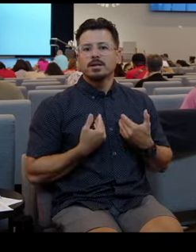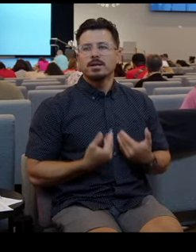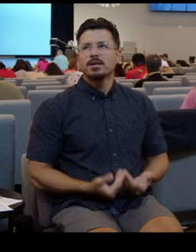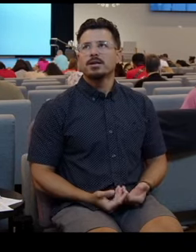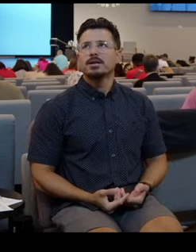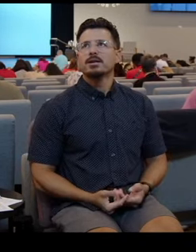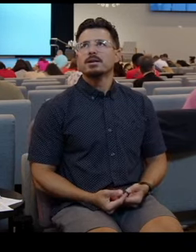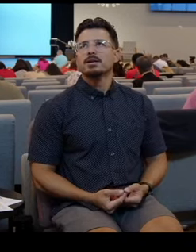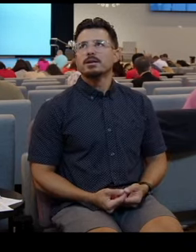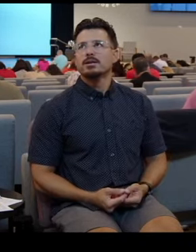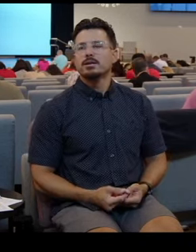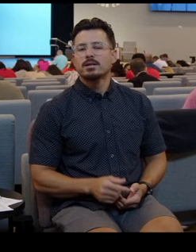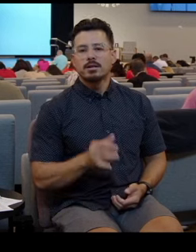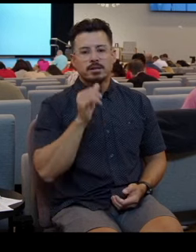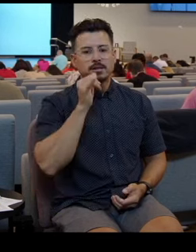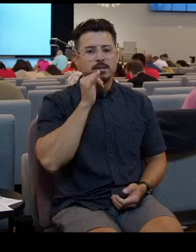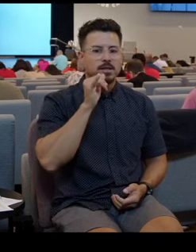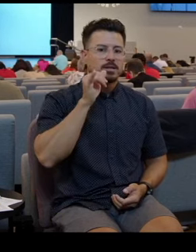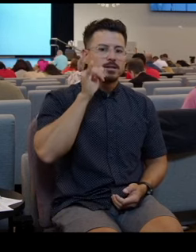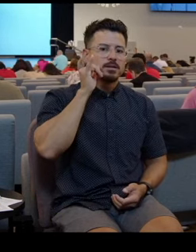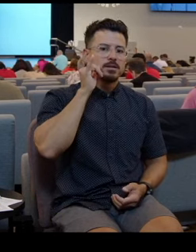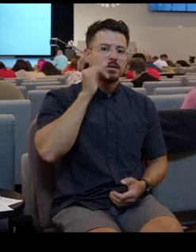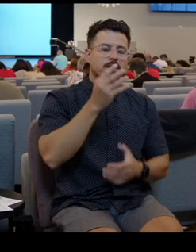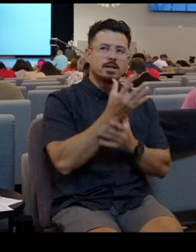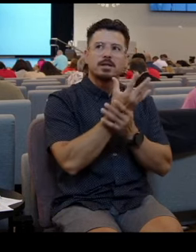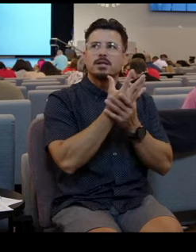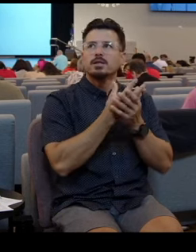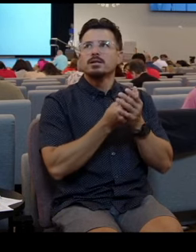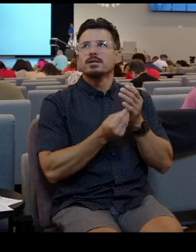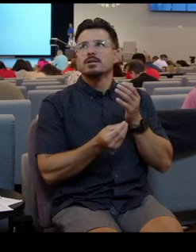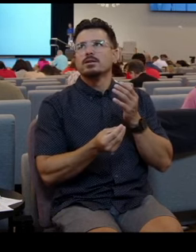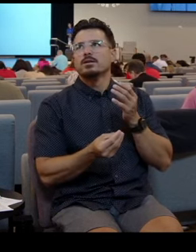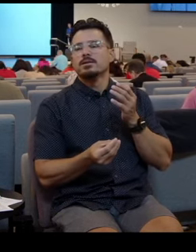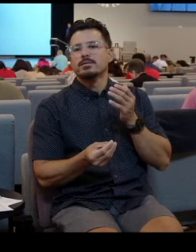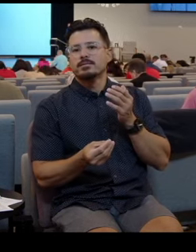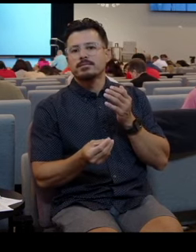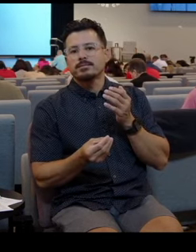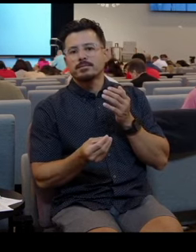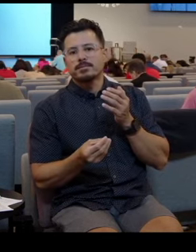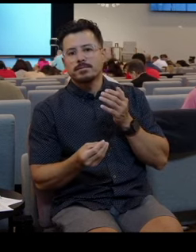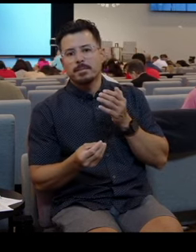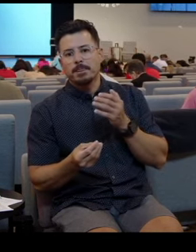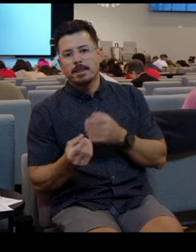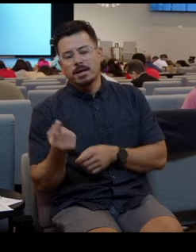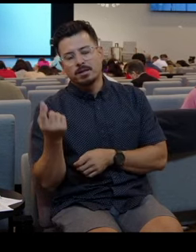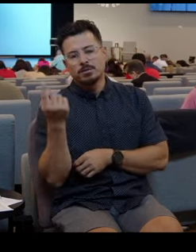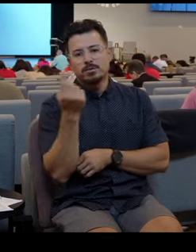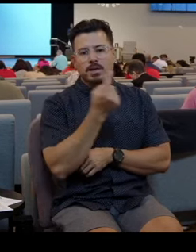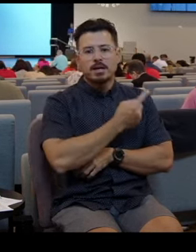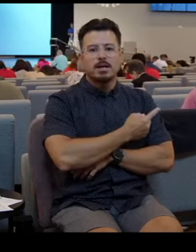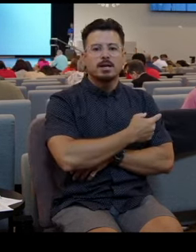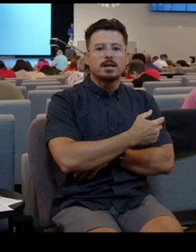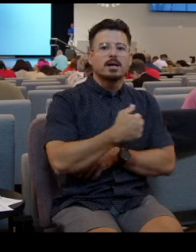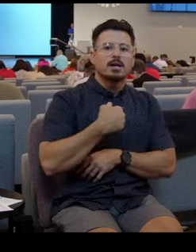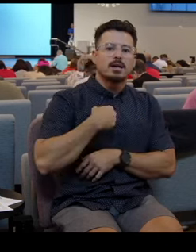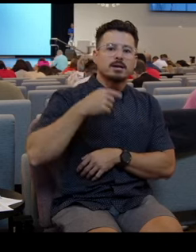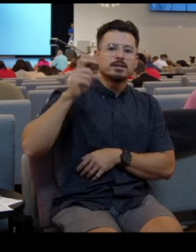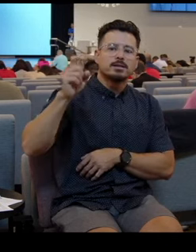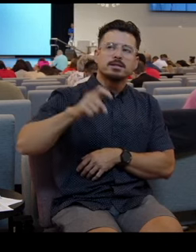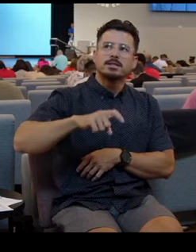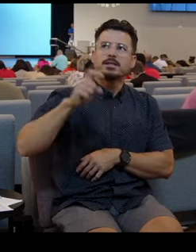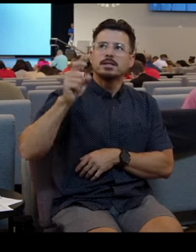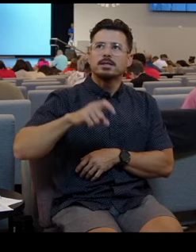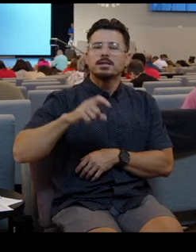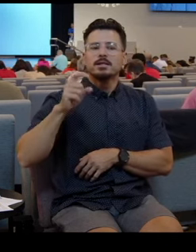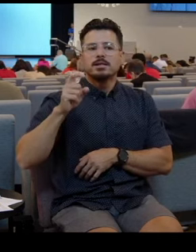me. yesterday's gone. And today I'm